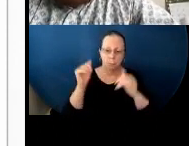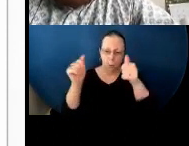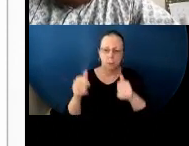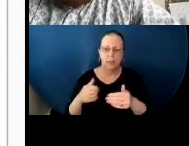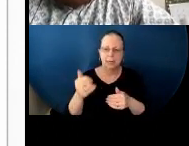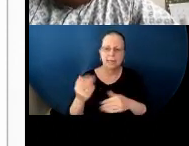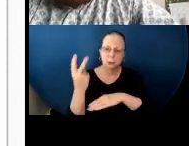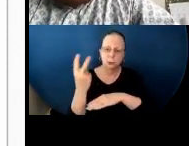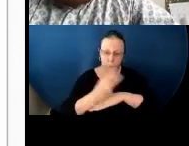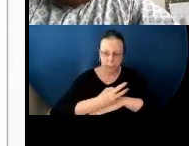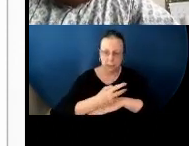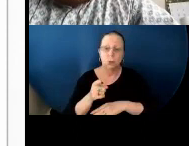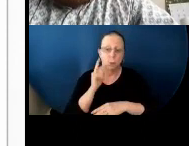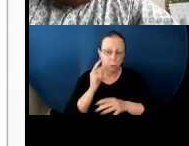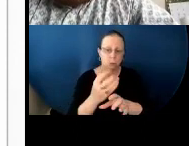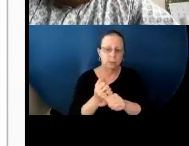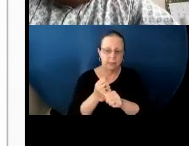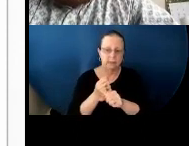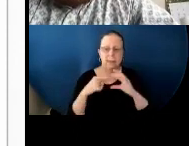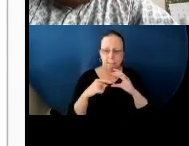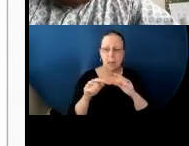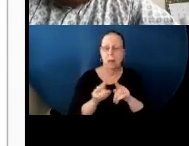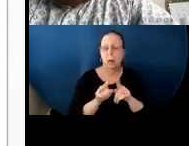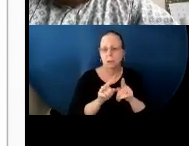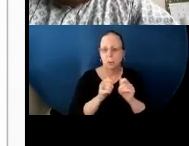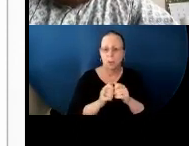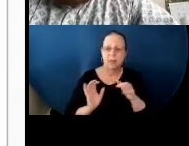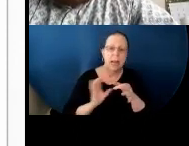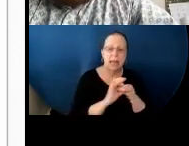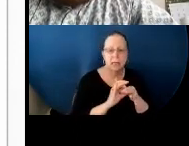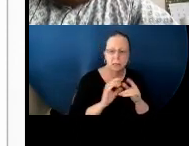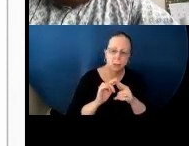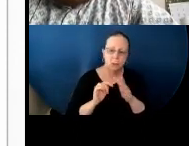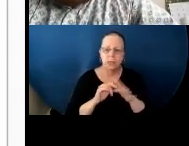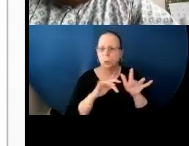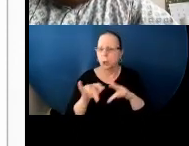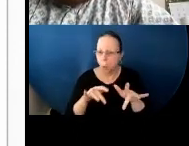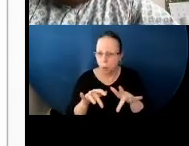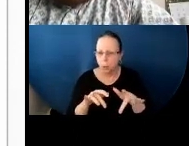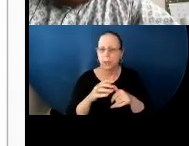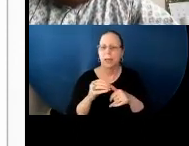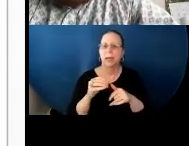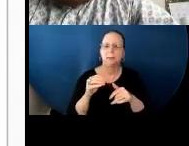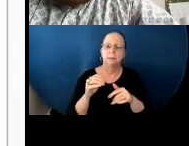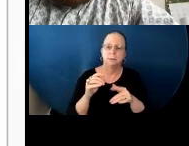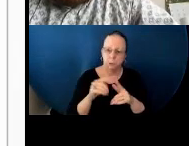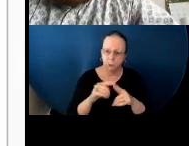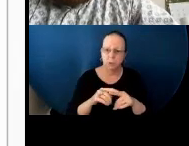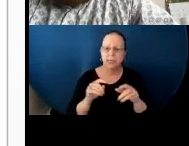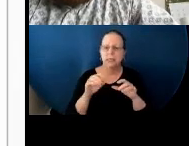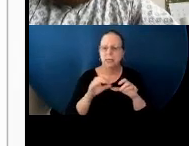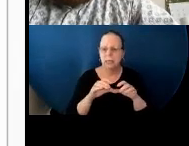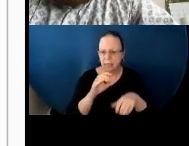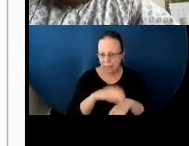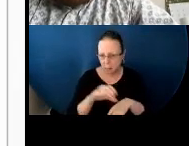next few days, and you'll receive an email also with the link to the recording and to the captioning transcript